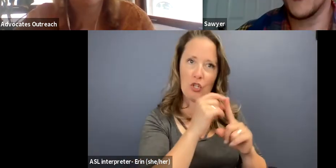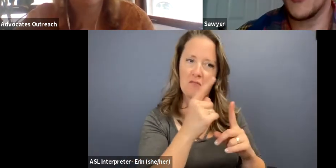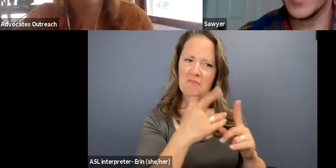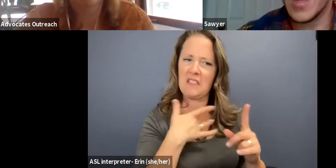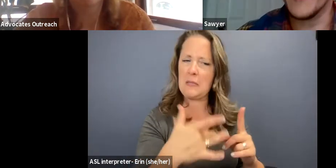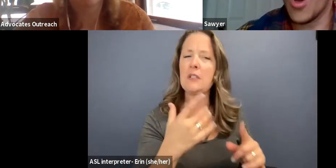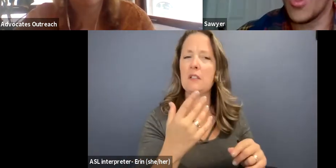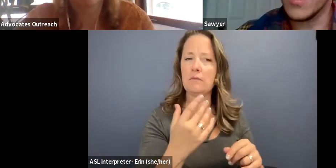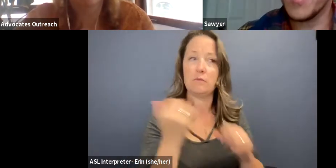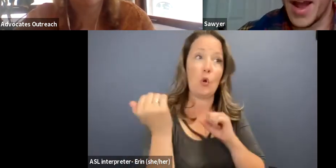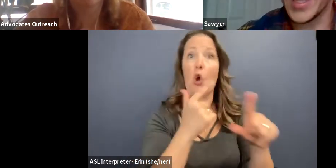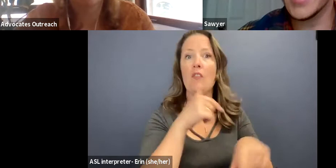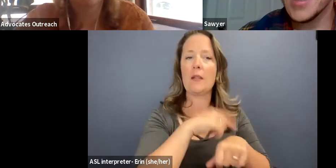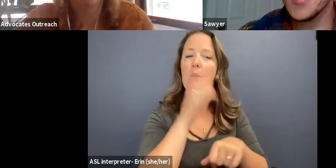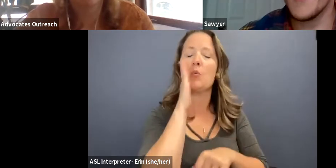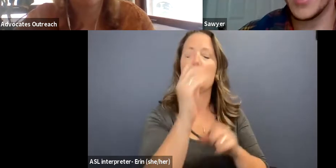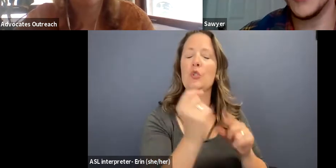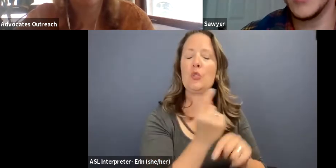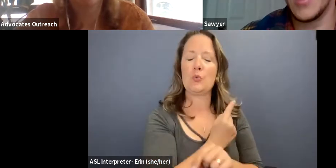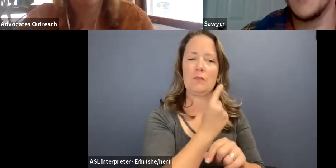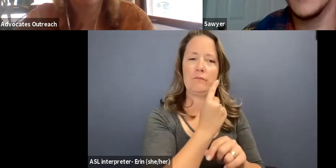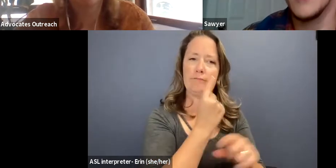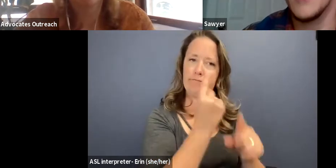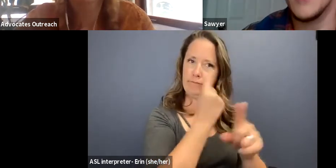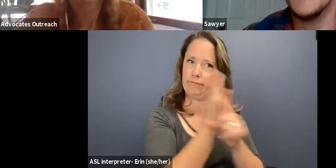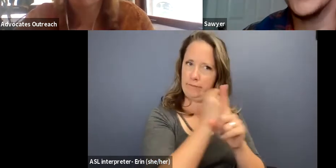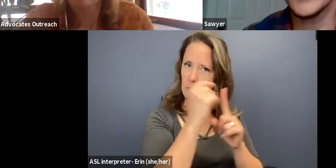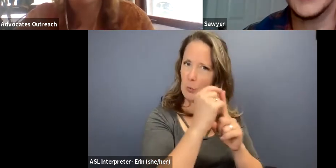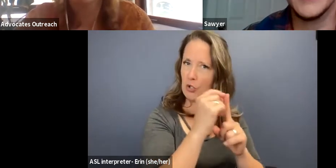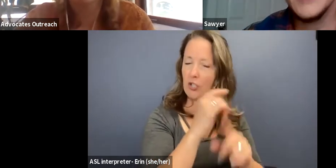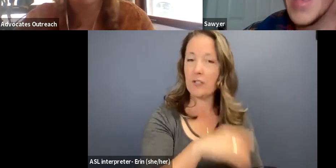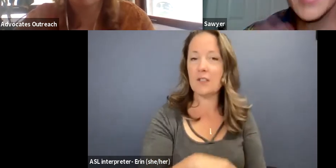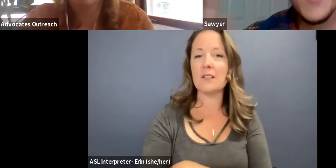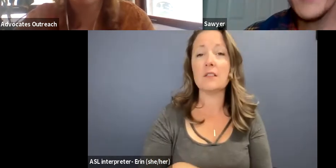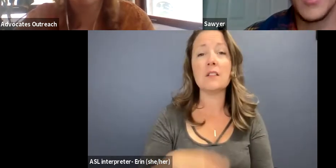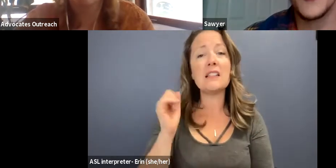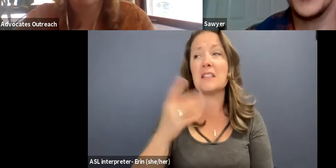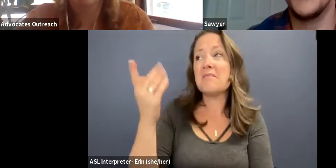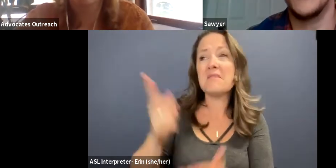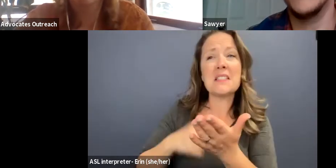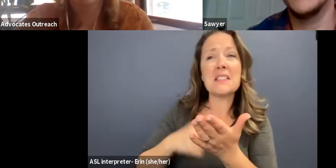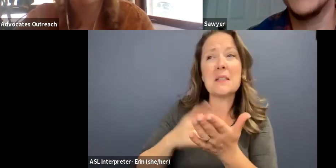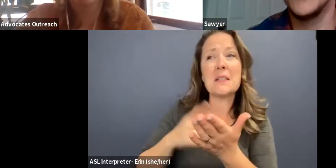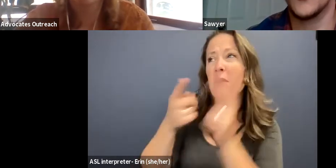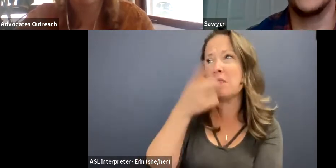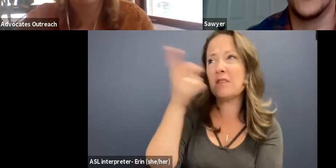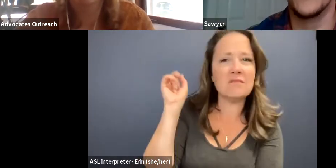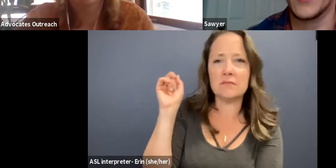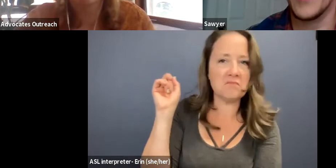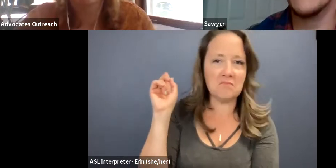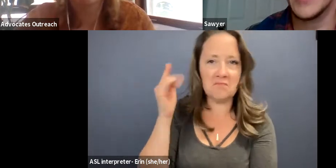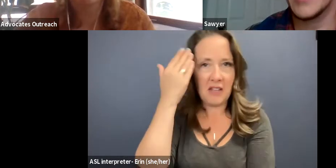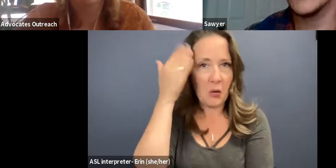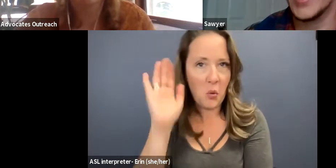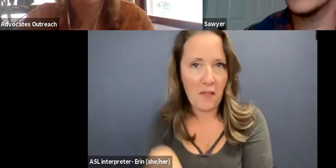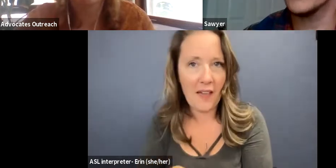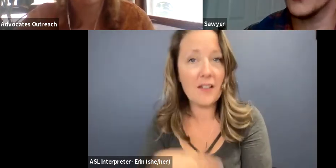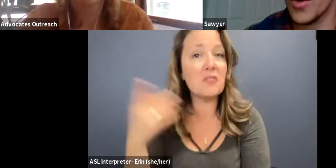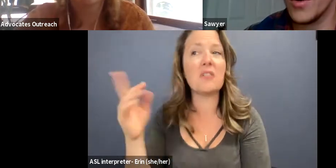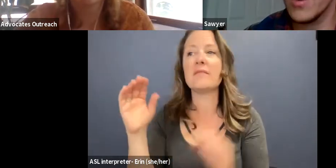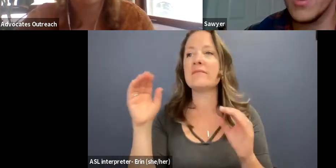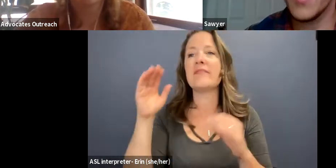using some other term. And you know, you can decide based on your relationship with those adults if you want to share